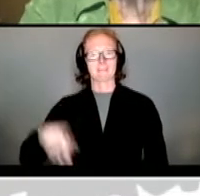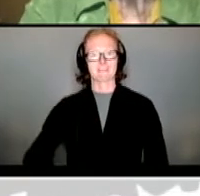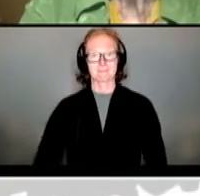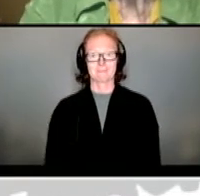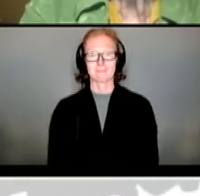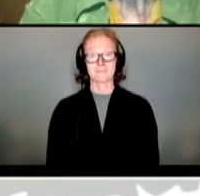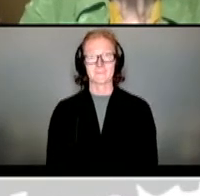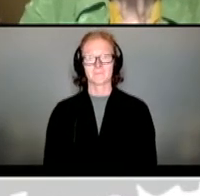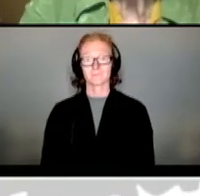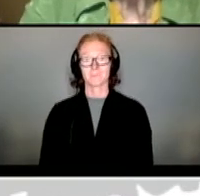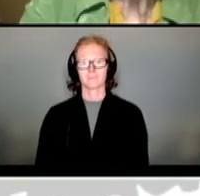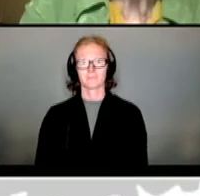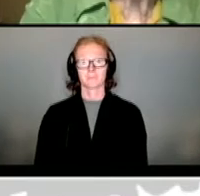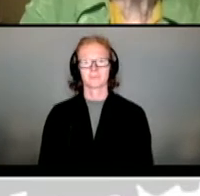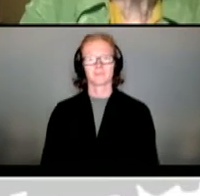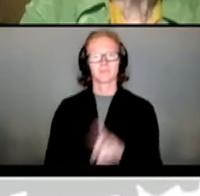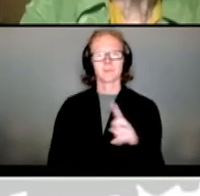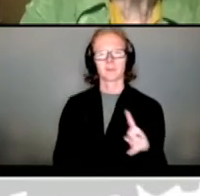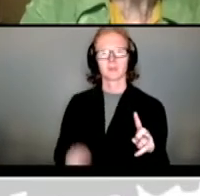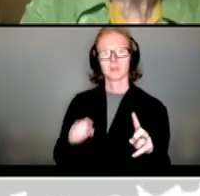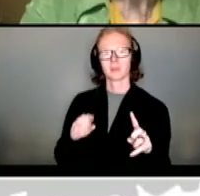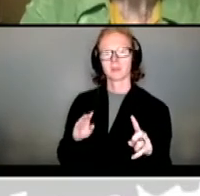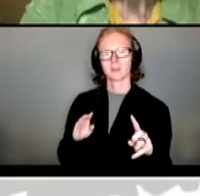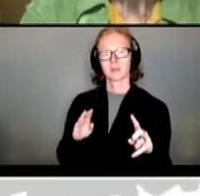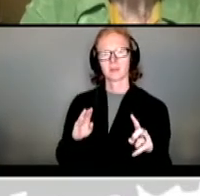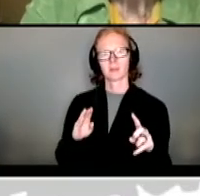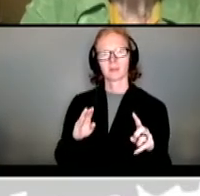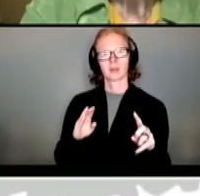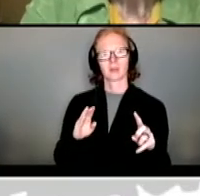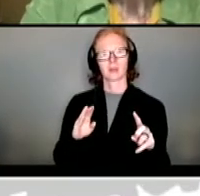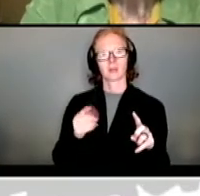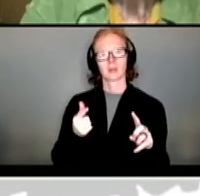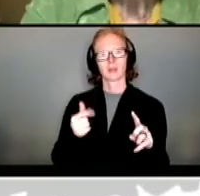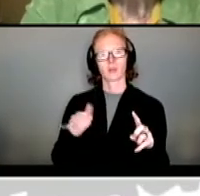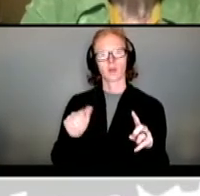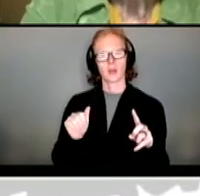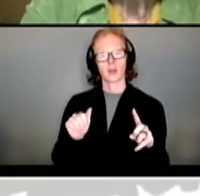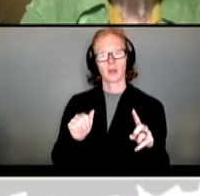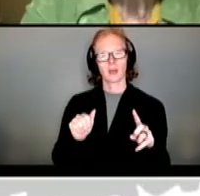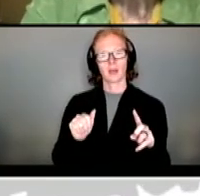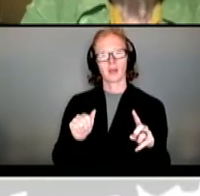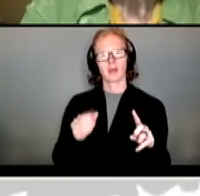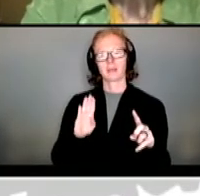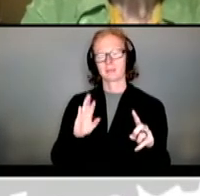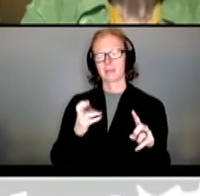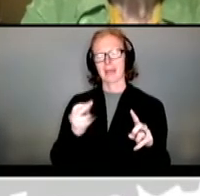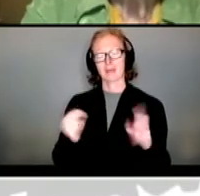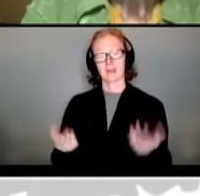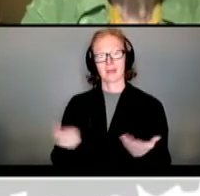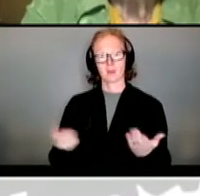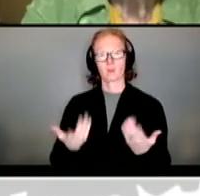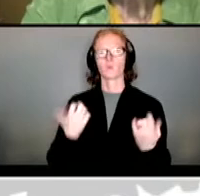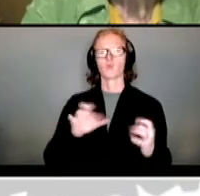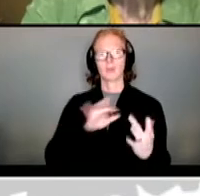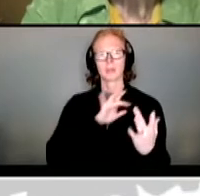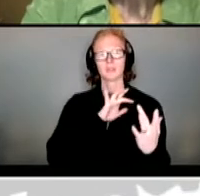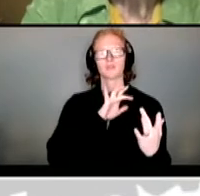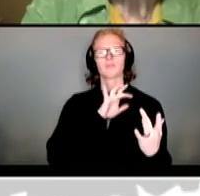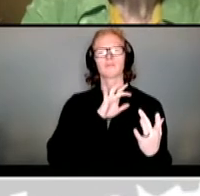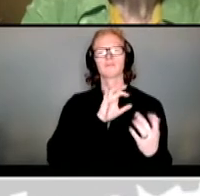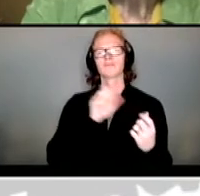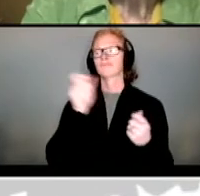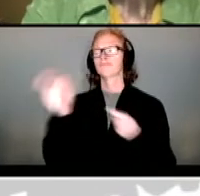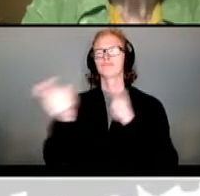PCCEP. And I add on, Gloria, that Kenneth, to extend on what Gloria was saying, we're also trying to get into the communities. I've given flyers